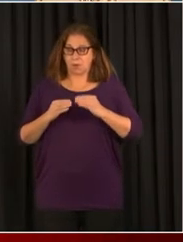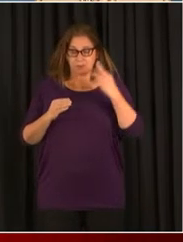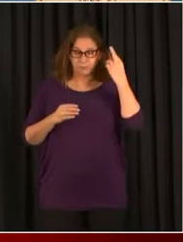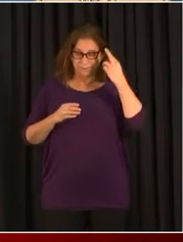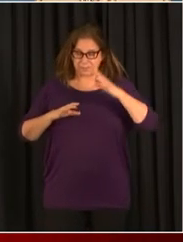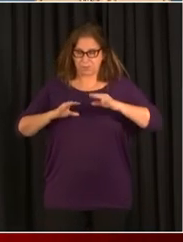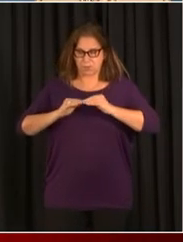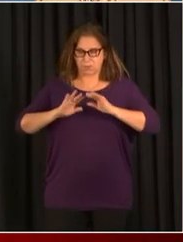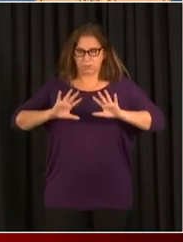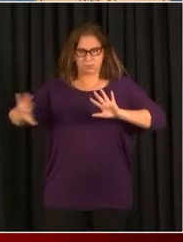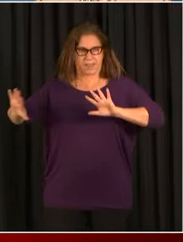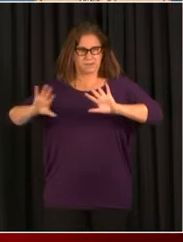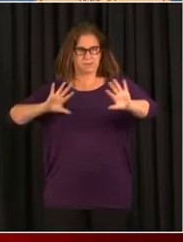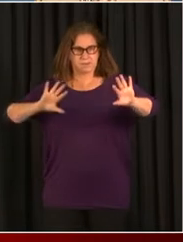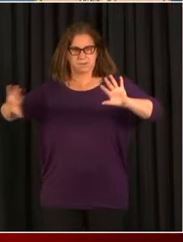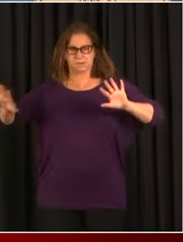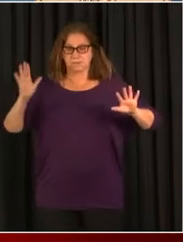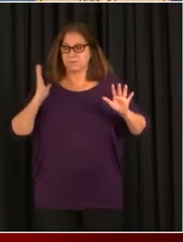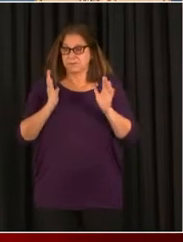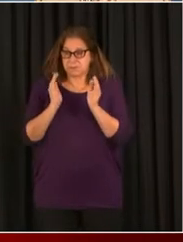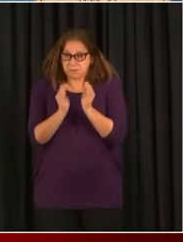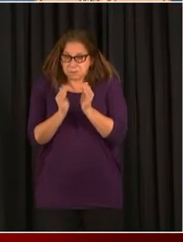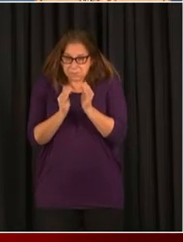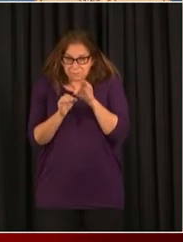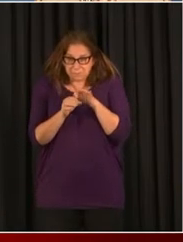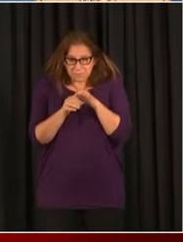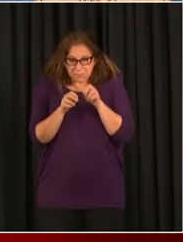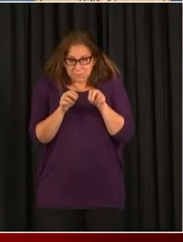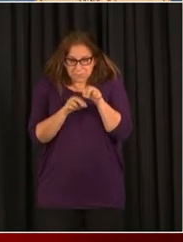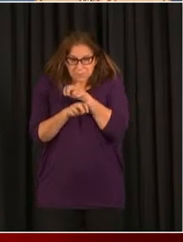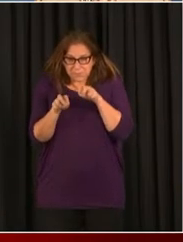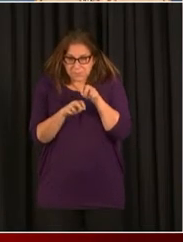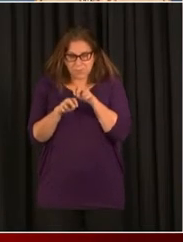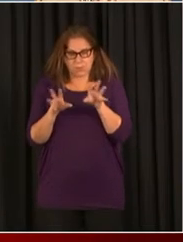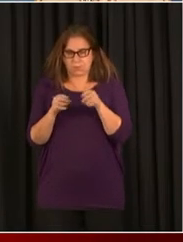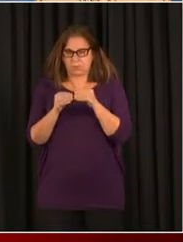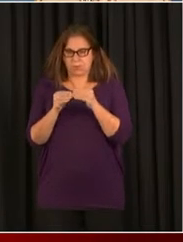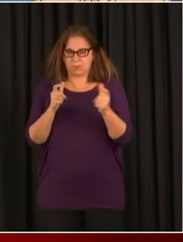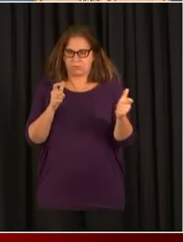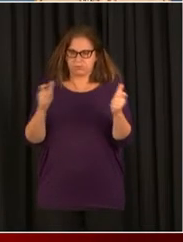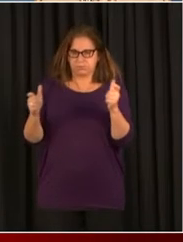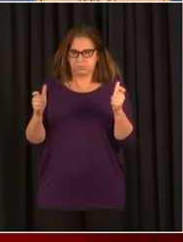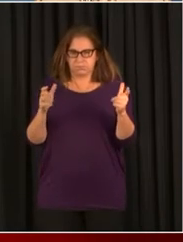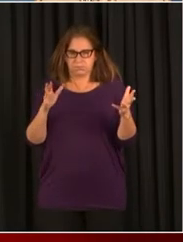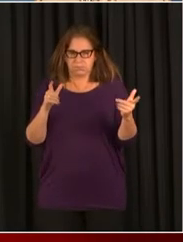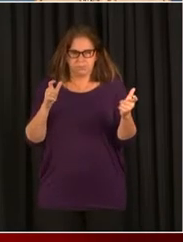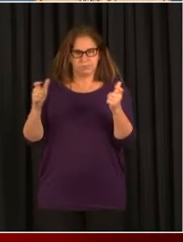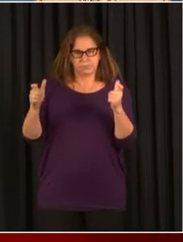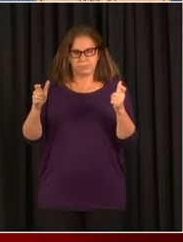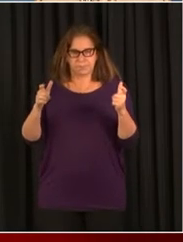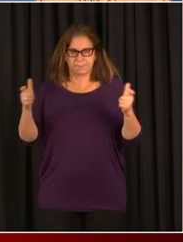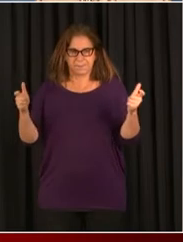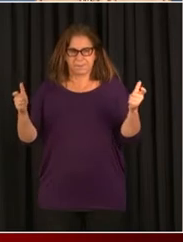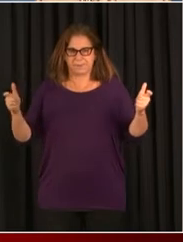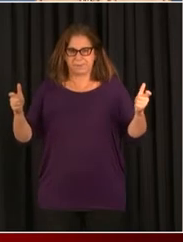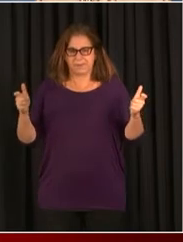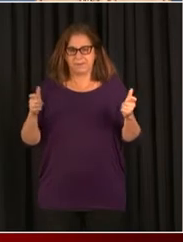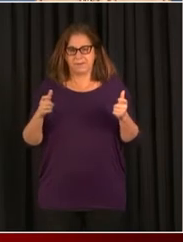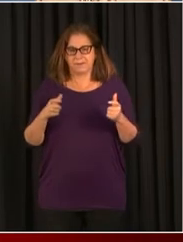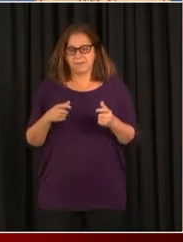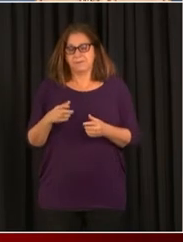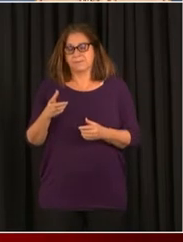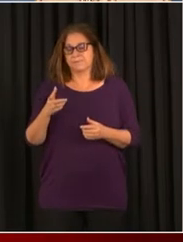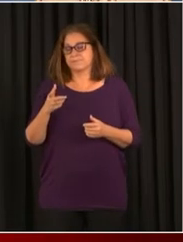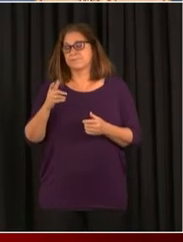those locations. The early vote centers may not be the precinct that you are used to going to. So just